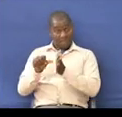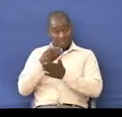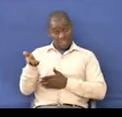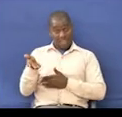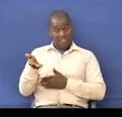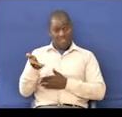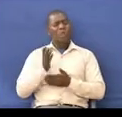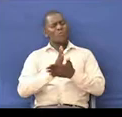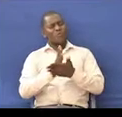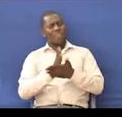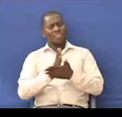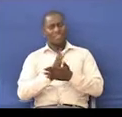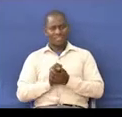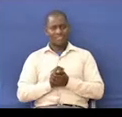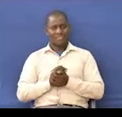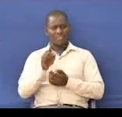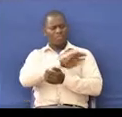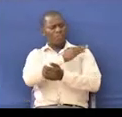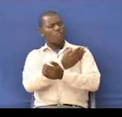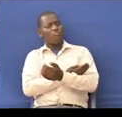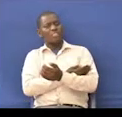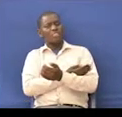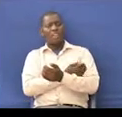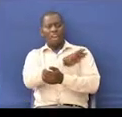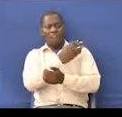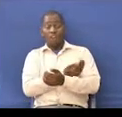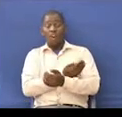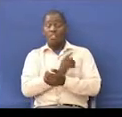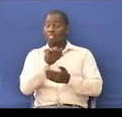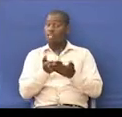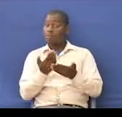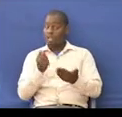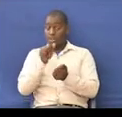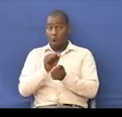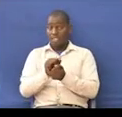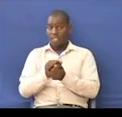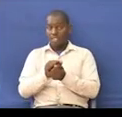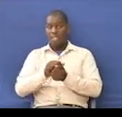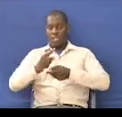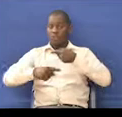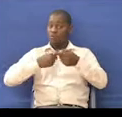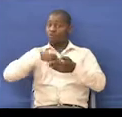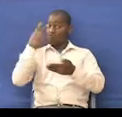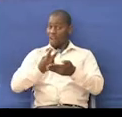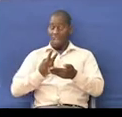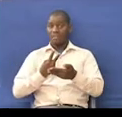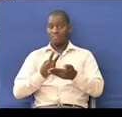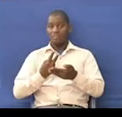Of course, yes, you are right. It's a force. Force is the one which causes object to turn. But